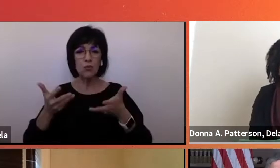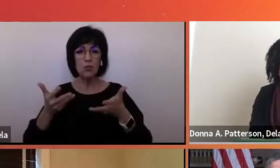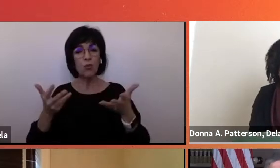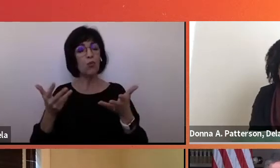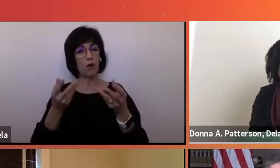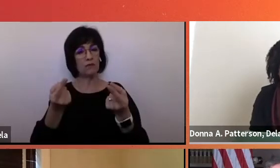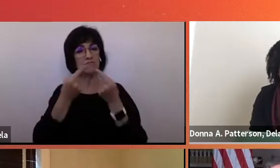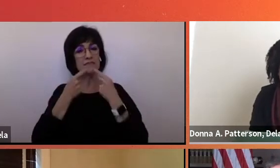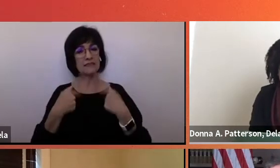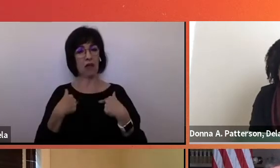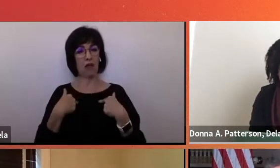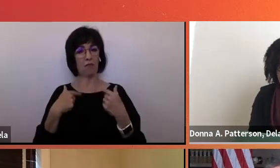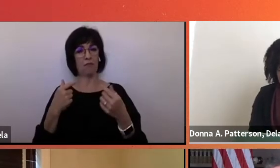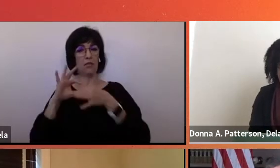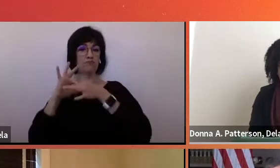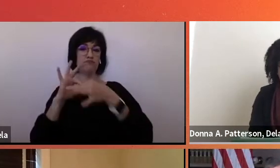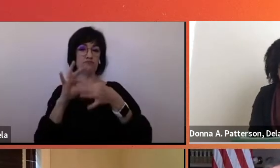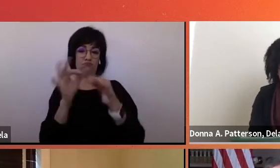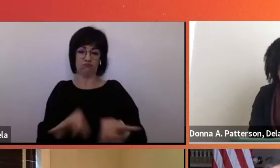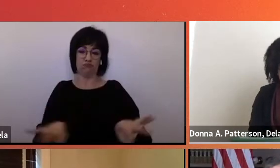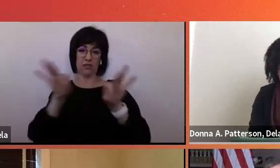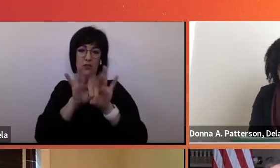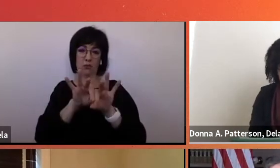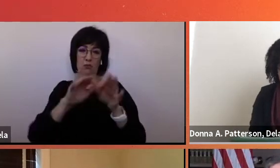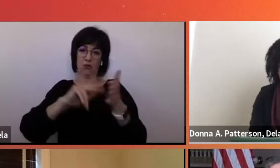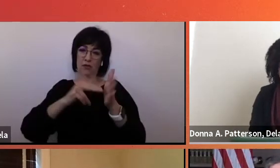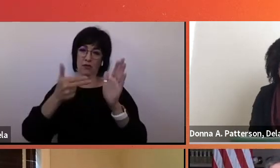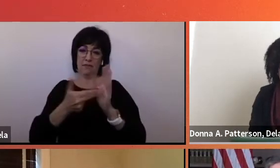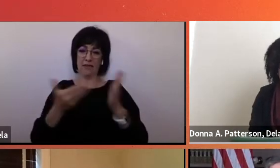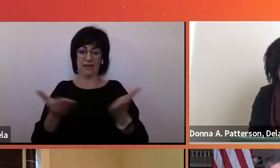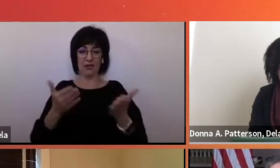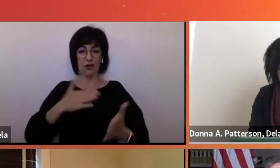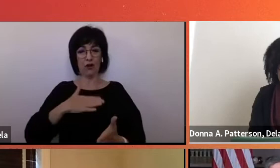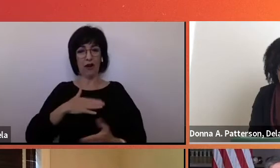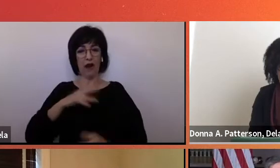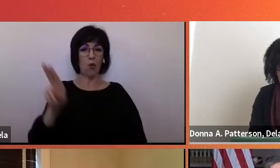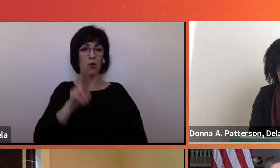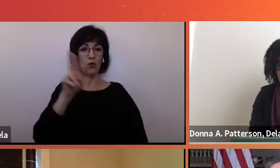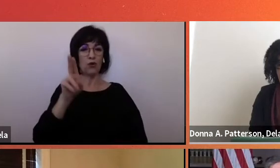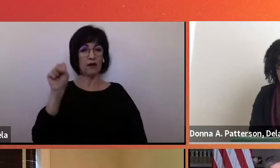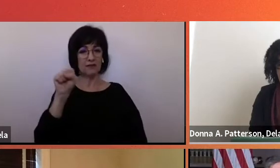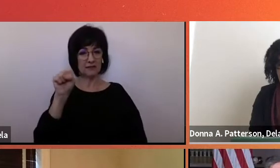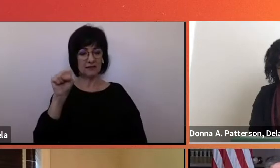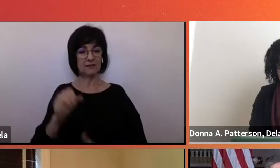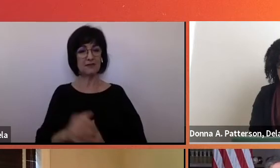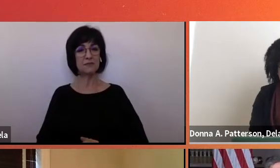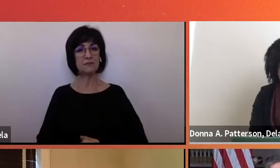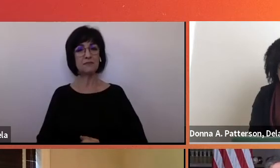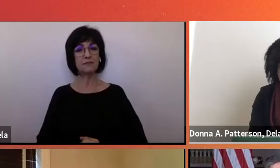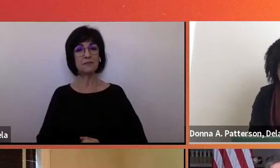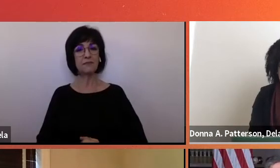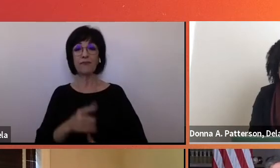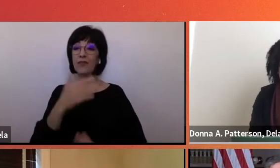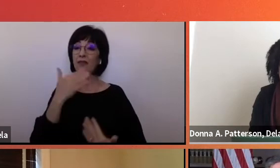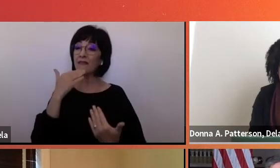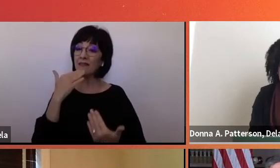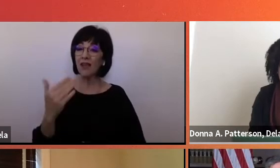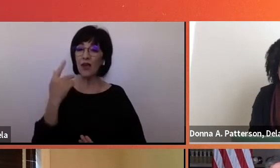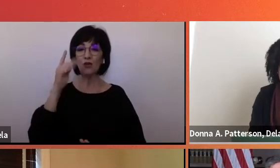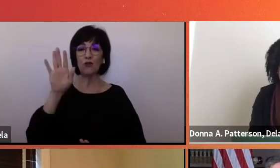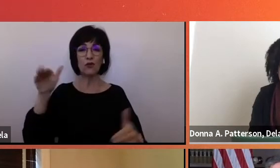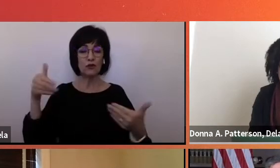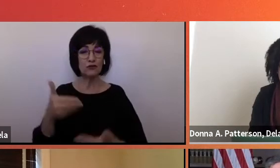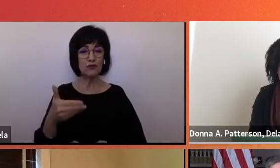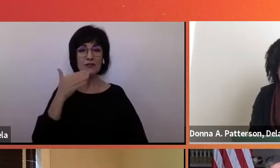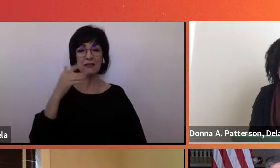country? Yes, I can. Thank you, Governor Carney, and thank your staff for inviting us today. I'm very happy to see your renewed commitment